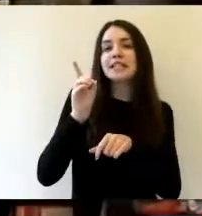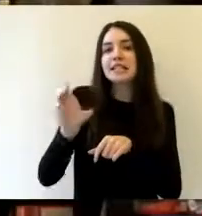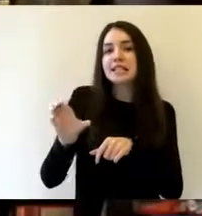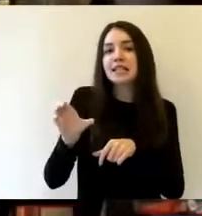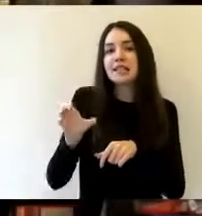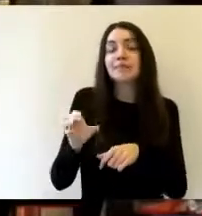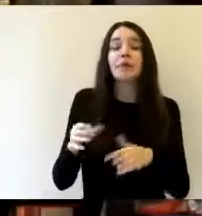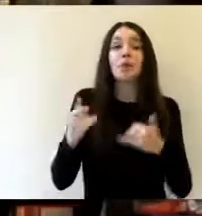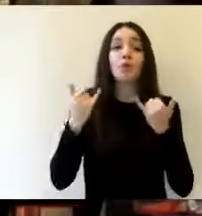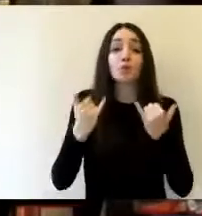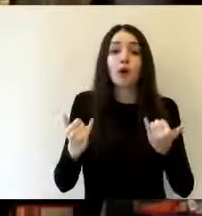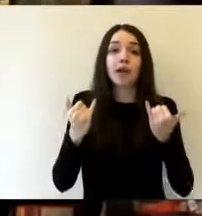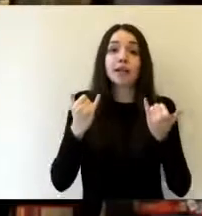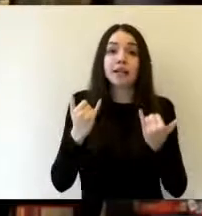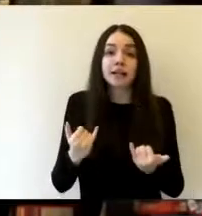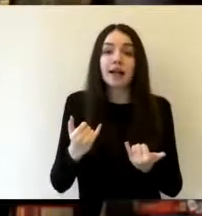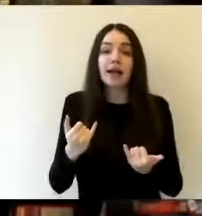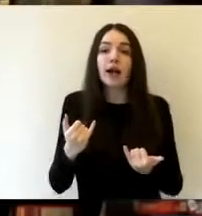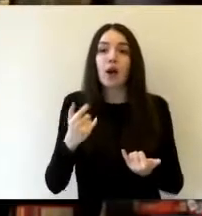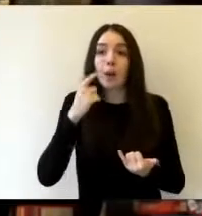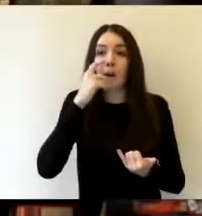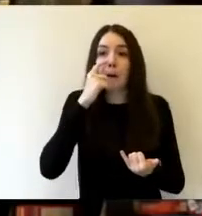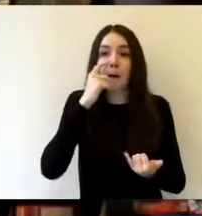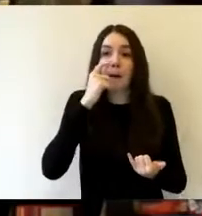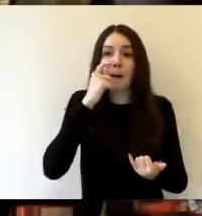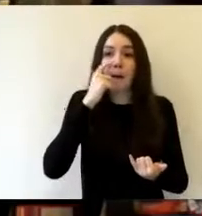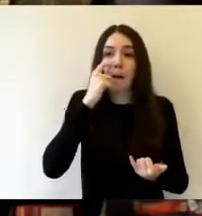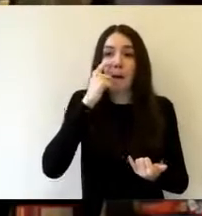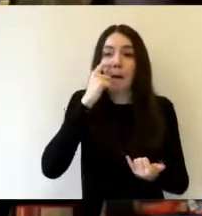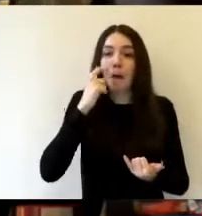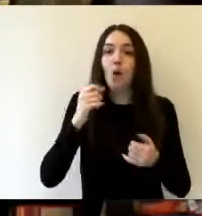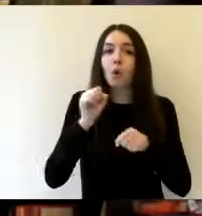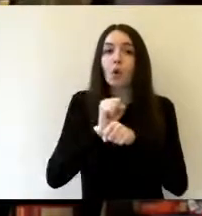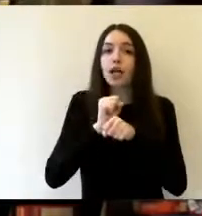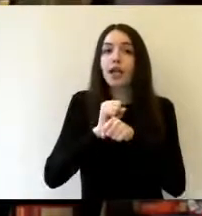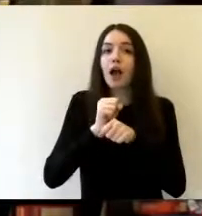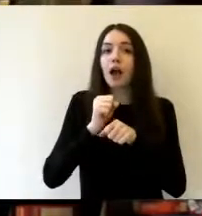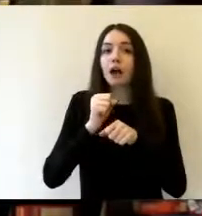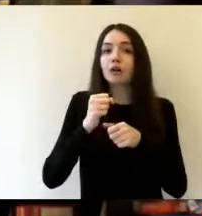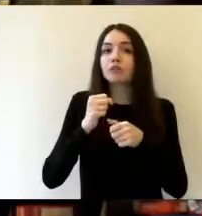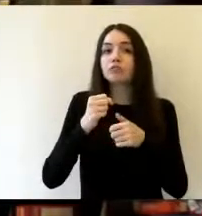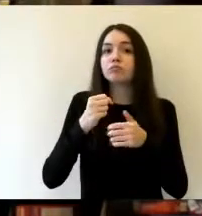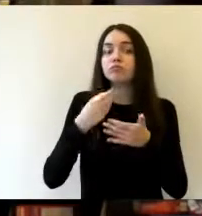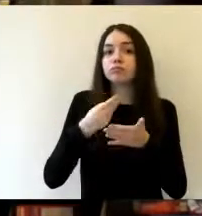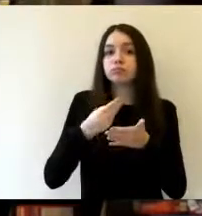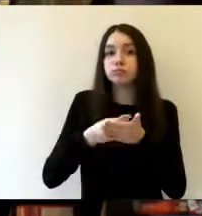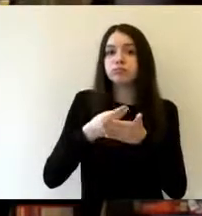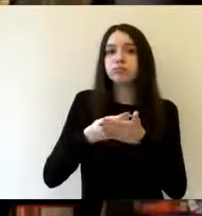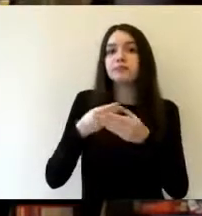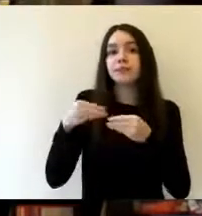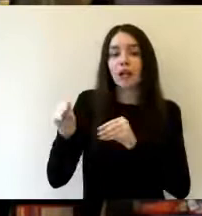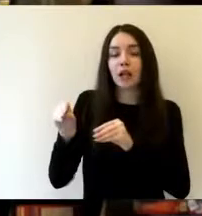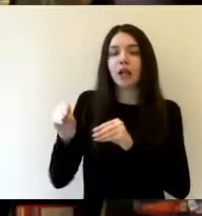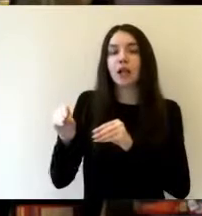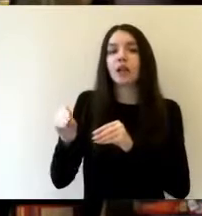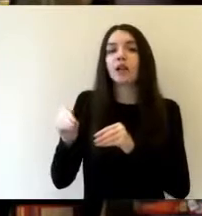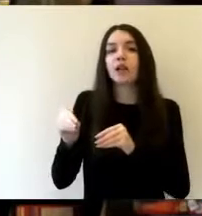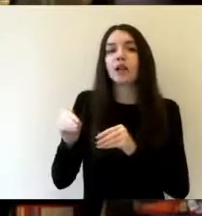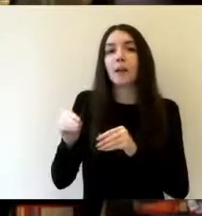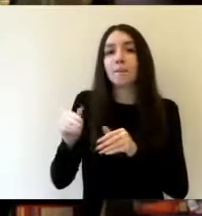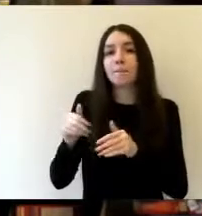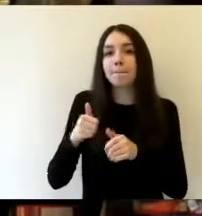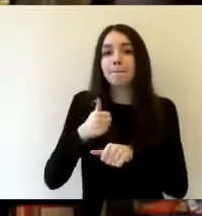on right now, I do have, like I said, this commission that I'm working on at this moment. That particular sculpture is actually commissioned work based on some of my